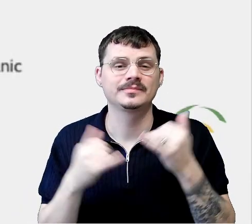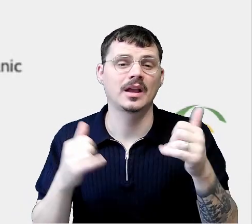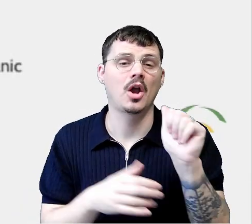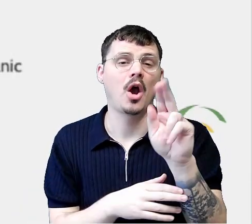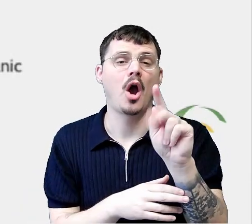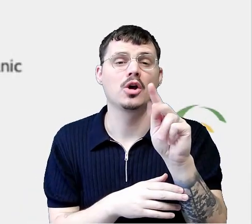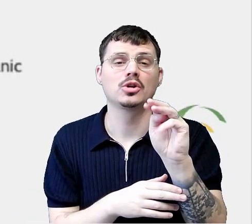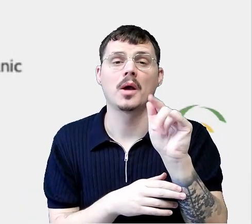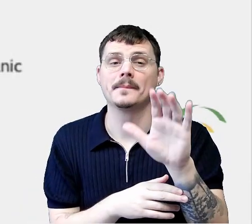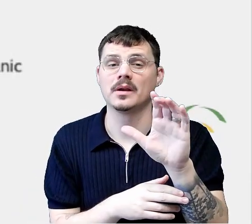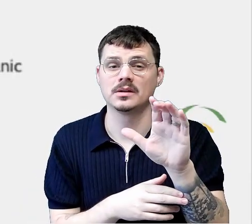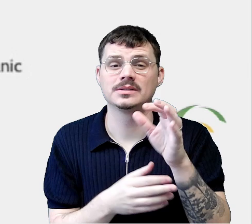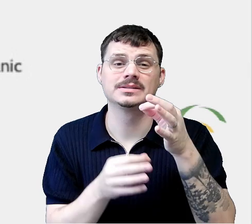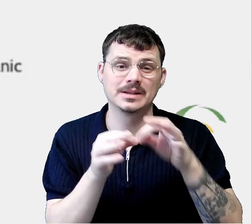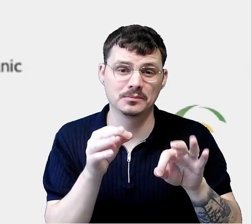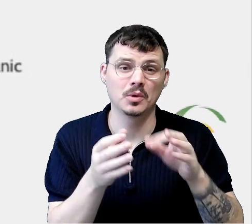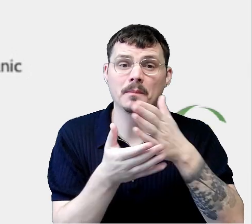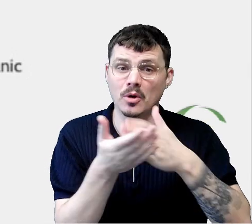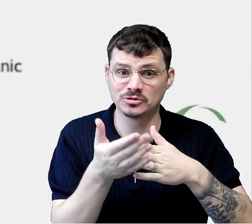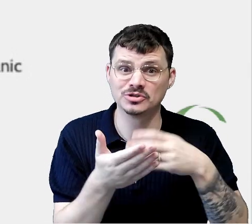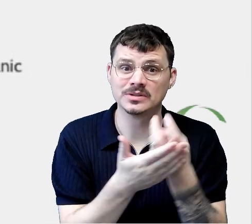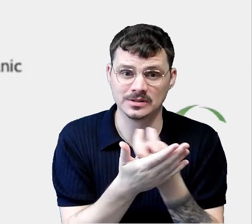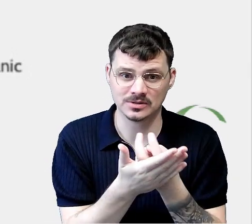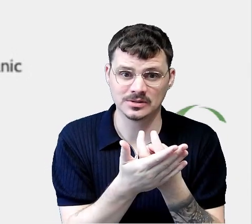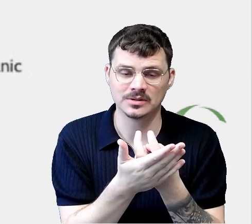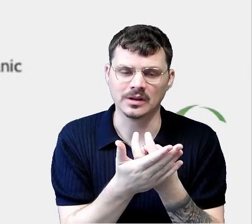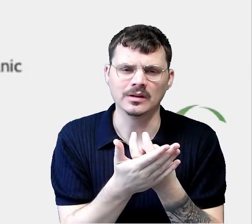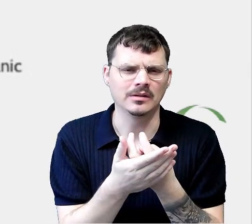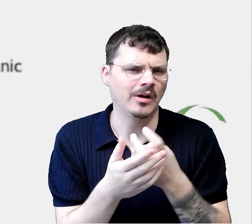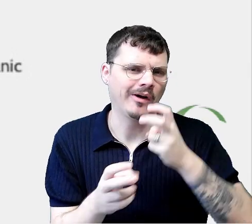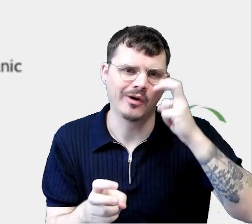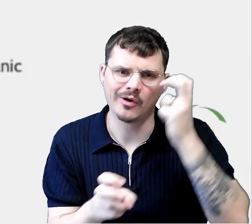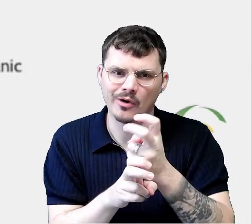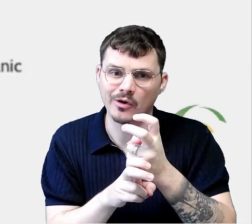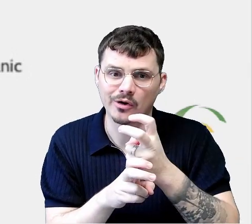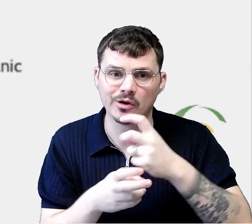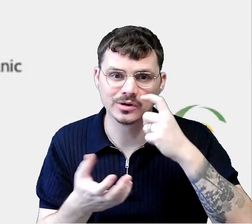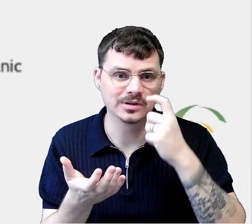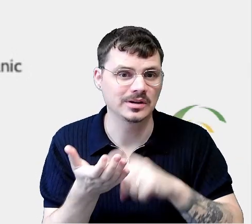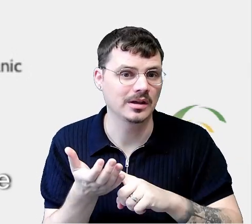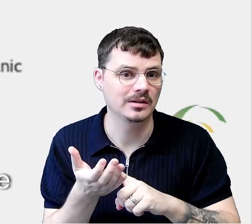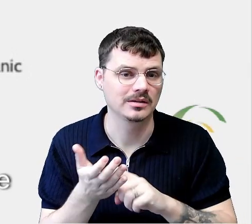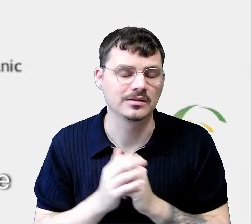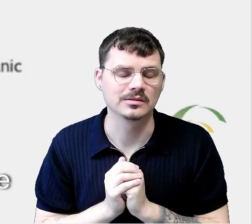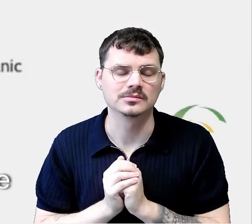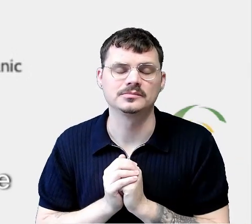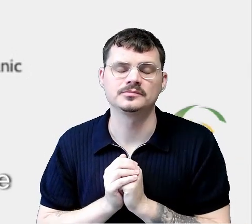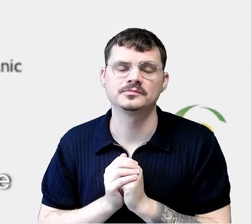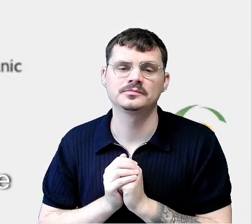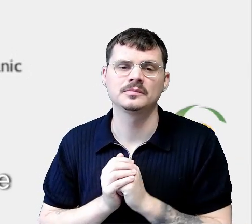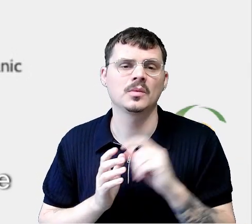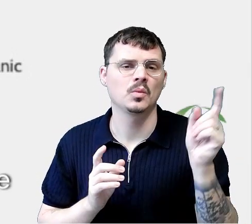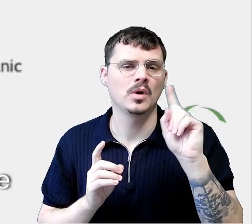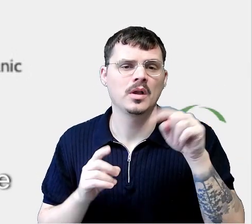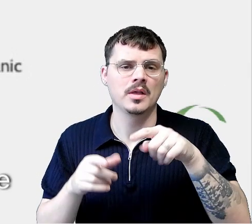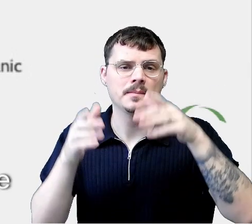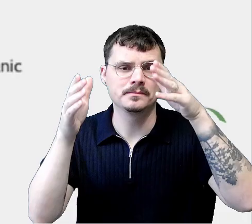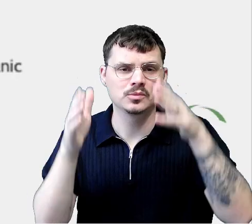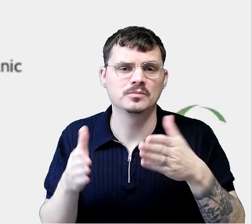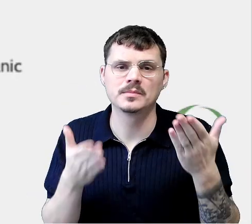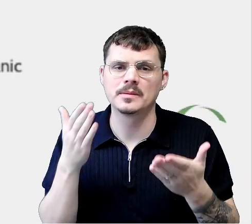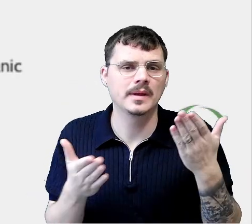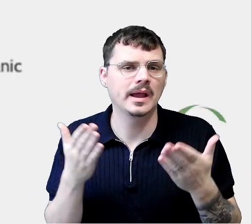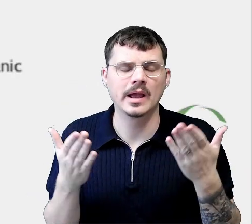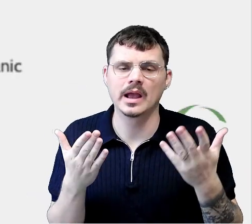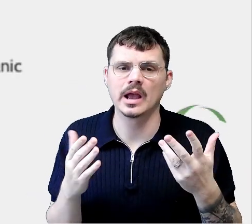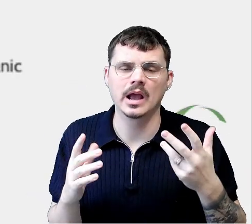Autonomic simple partial seizures are quite difficult to detect. These are ones where a person may have